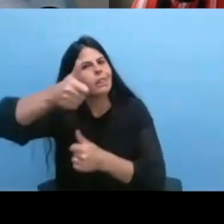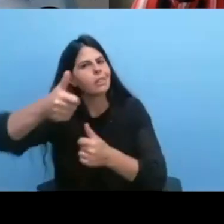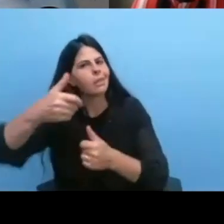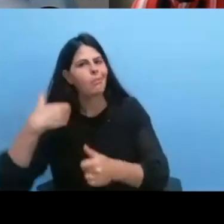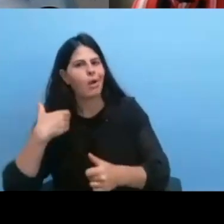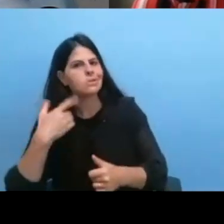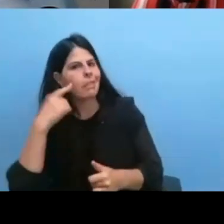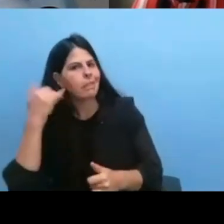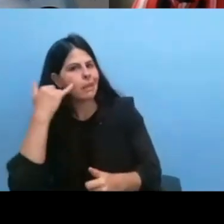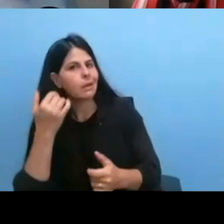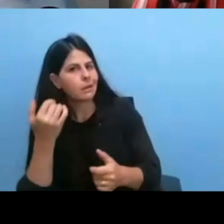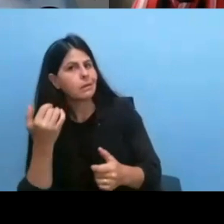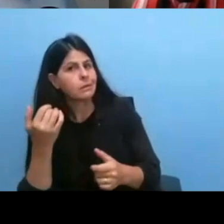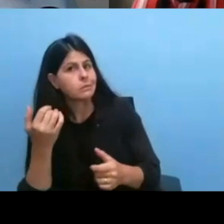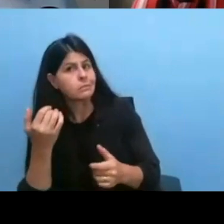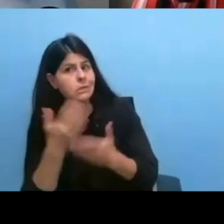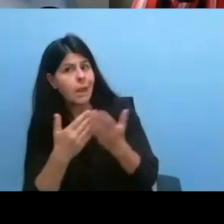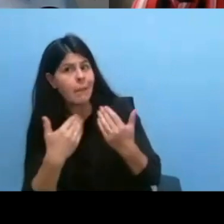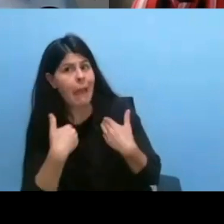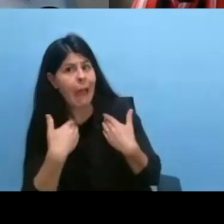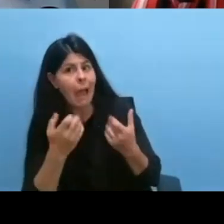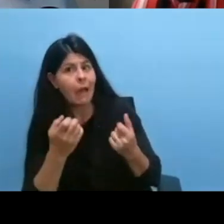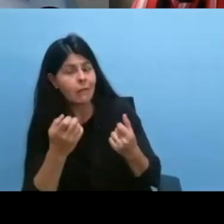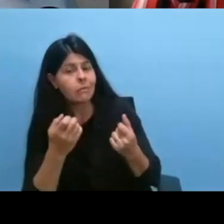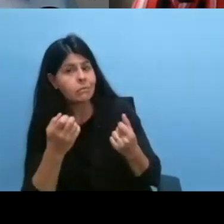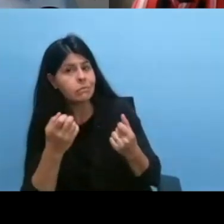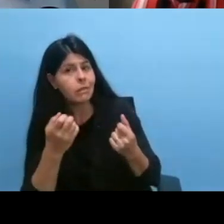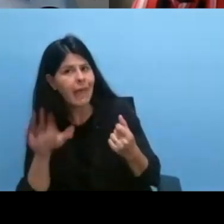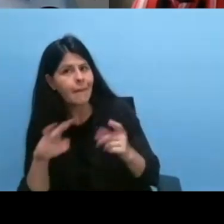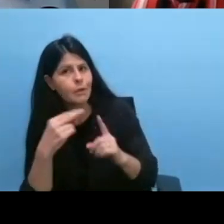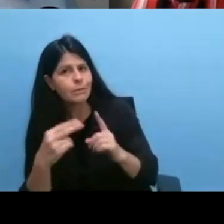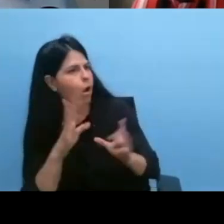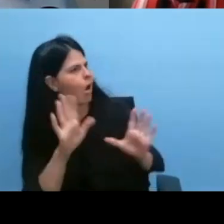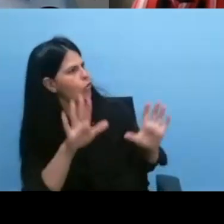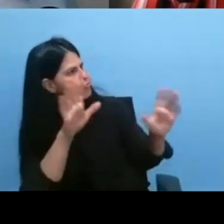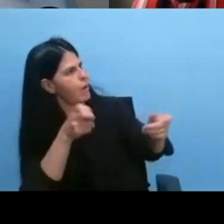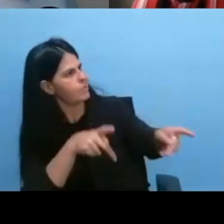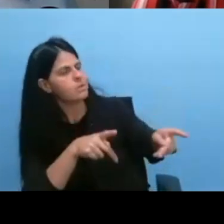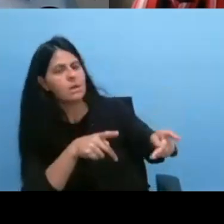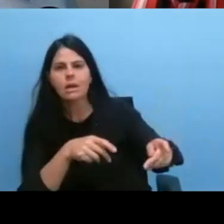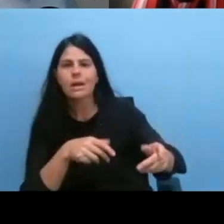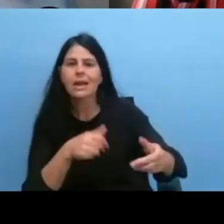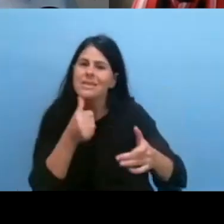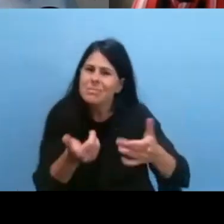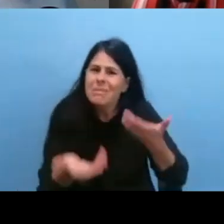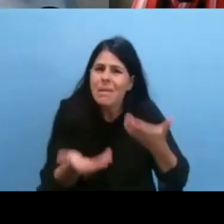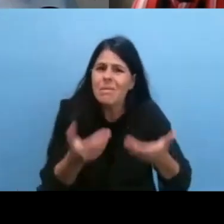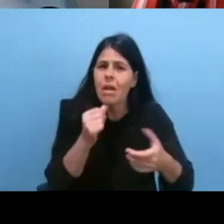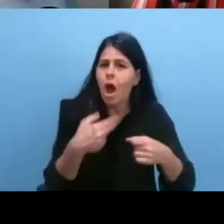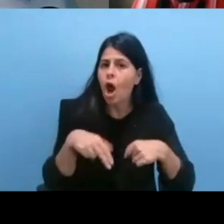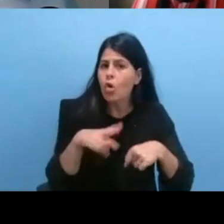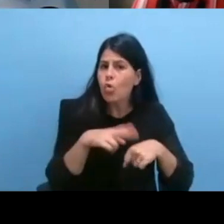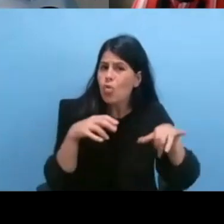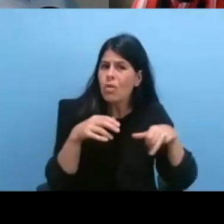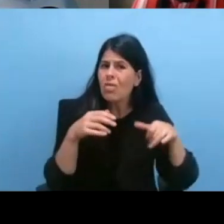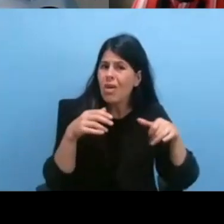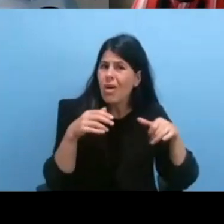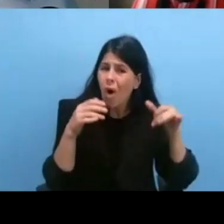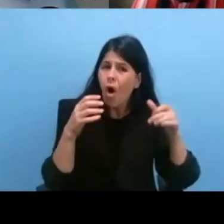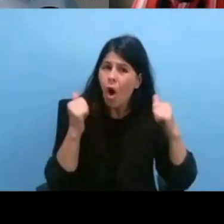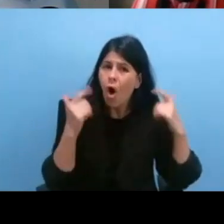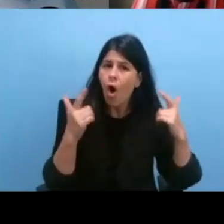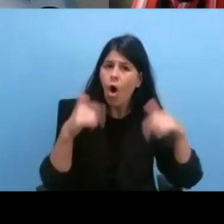don't want to say it's the norm, but it's also not incredibly, it's not rare. So I think just keep trying and trying